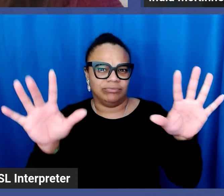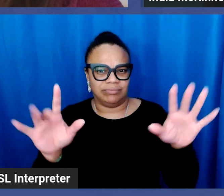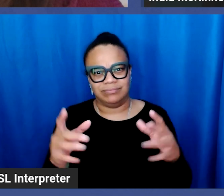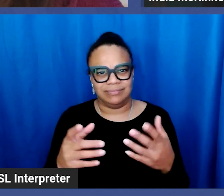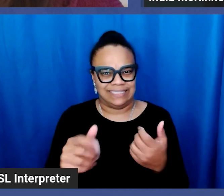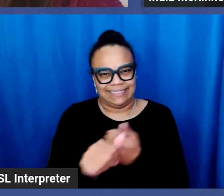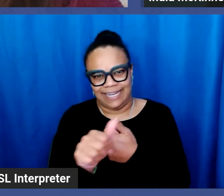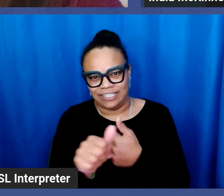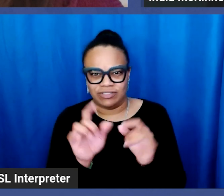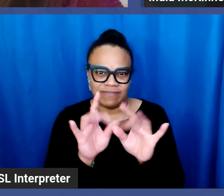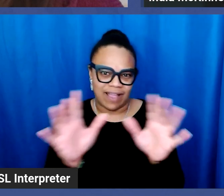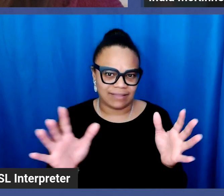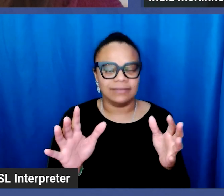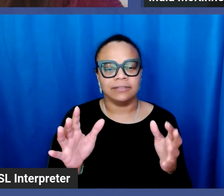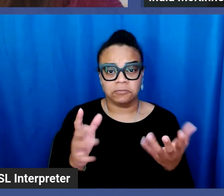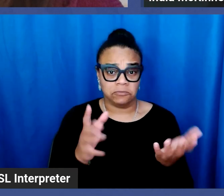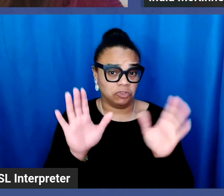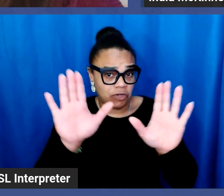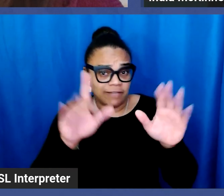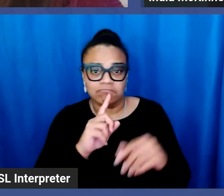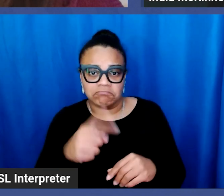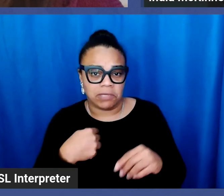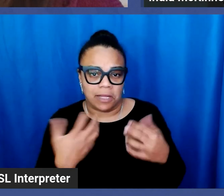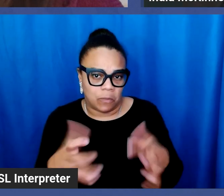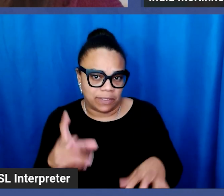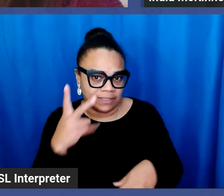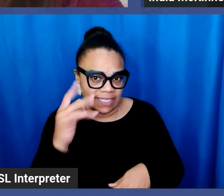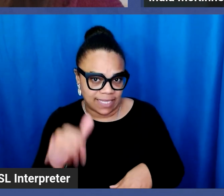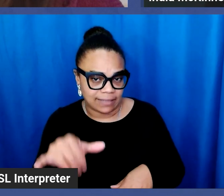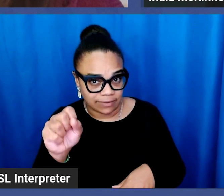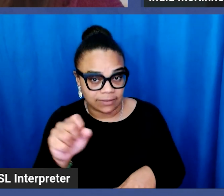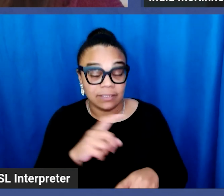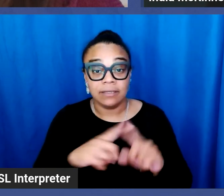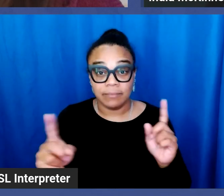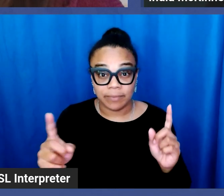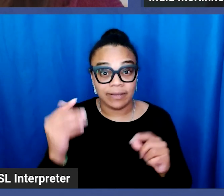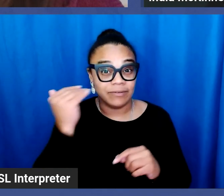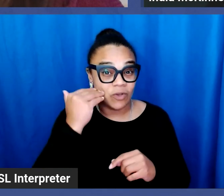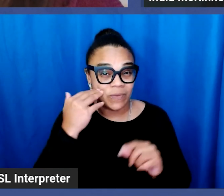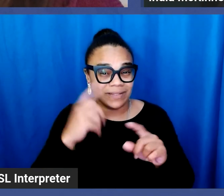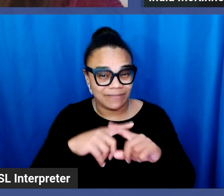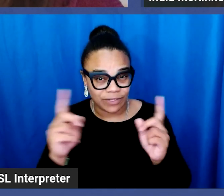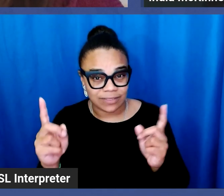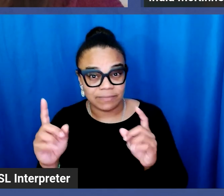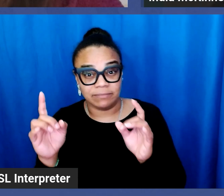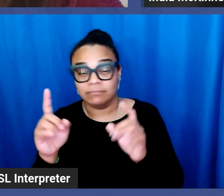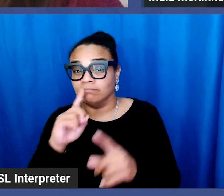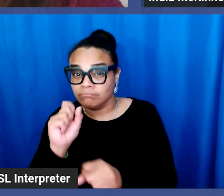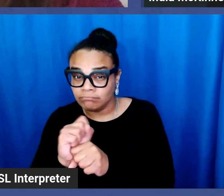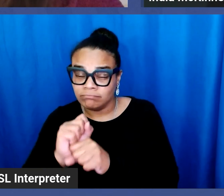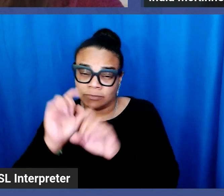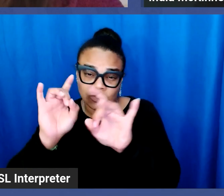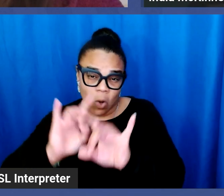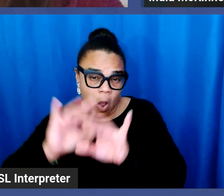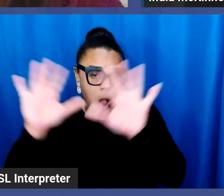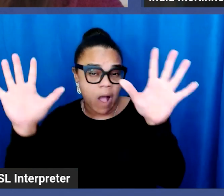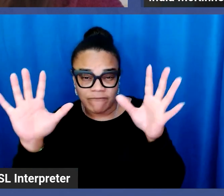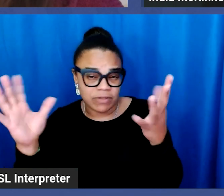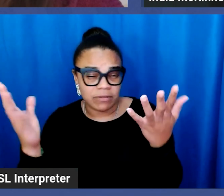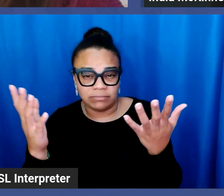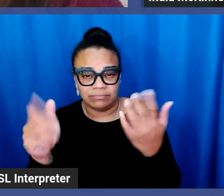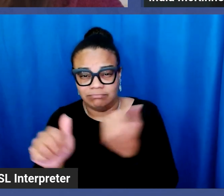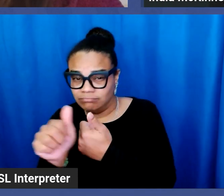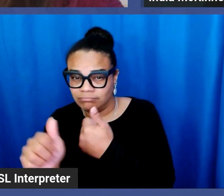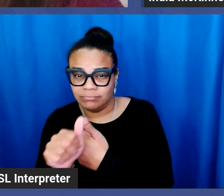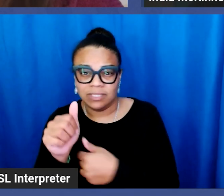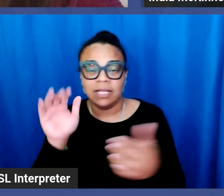Great, I don't want to see gratuitous violence. Sure. However, there is a difference between gratuitous violence and news reporting of what's